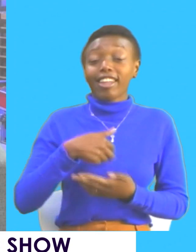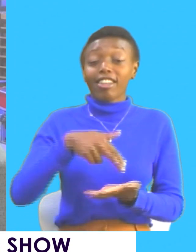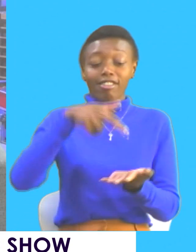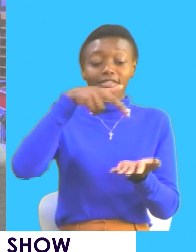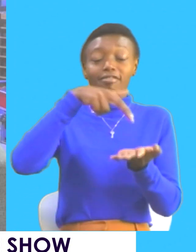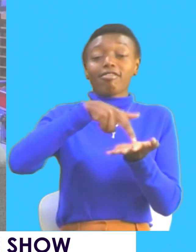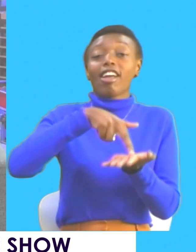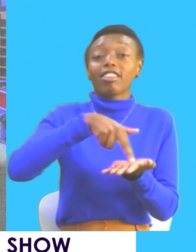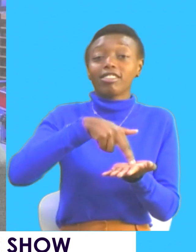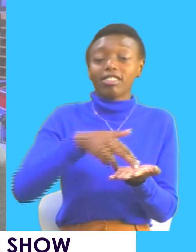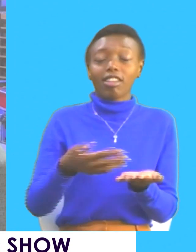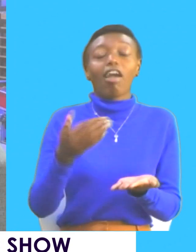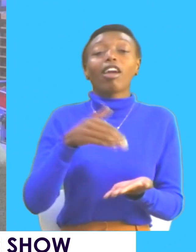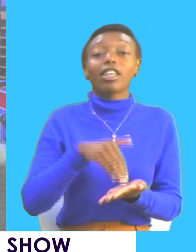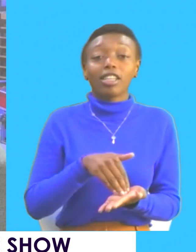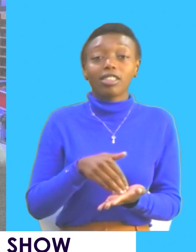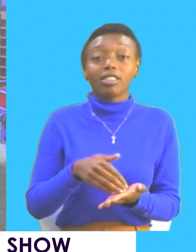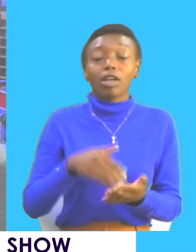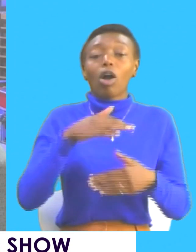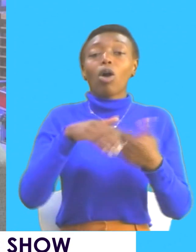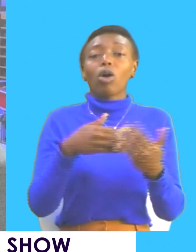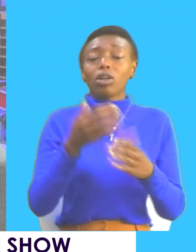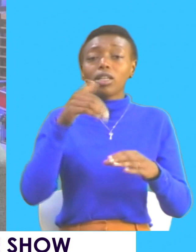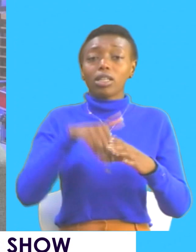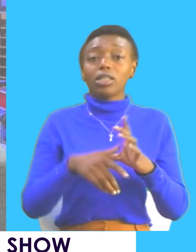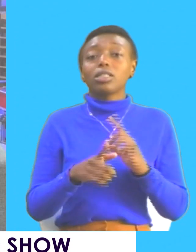heights. It is on the inside